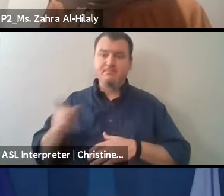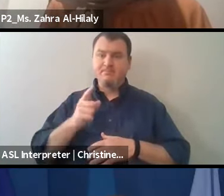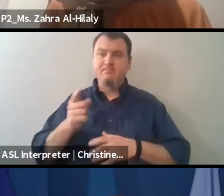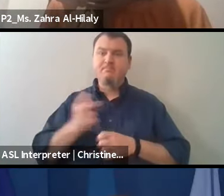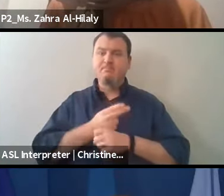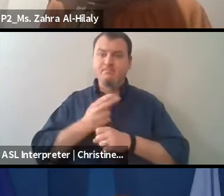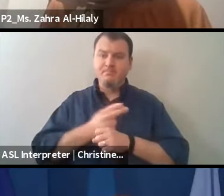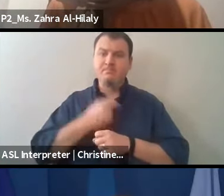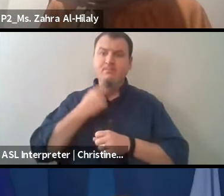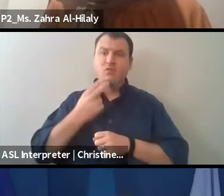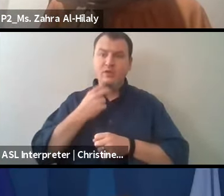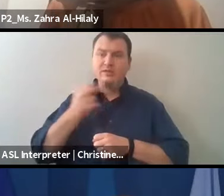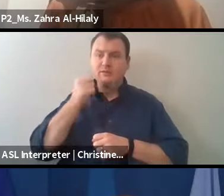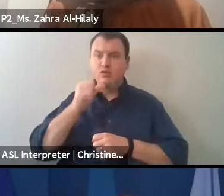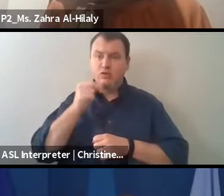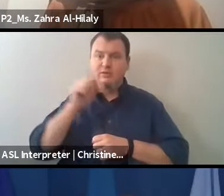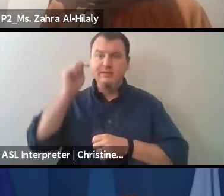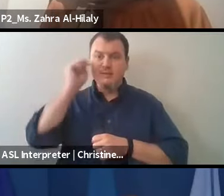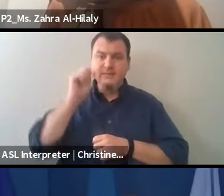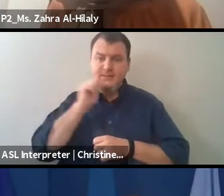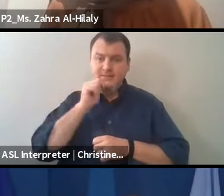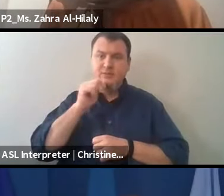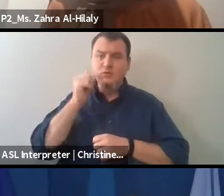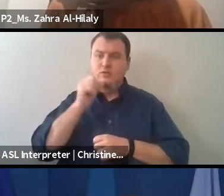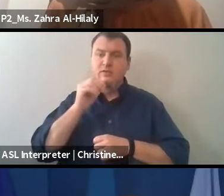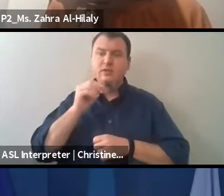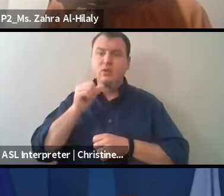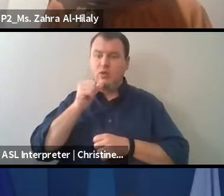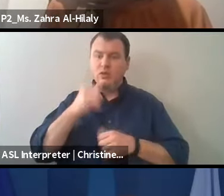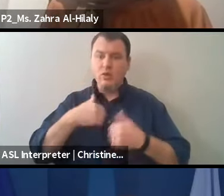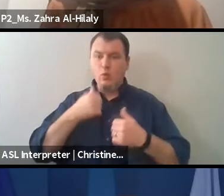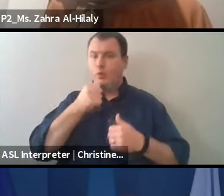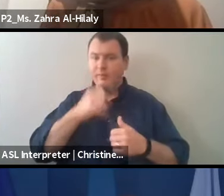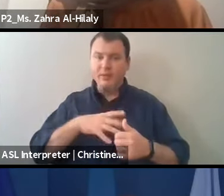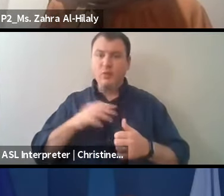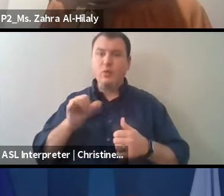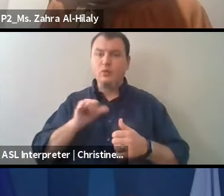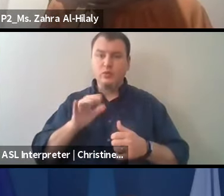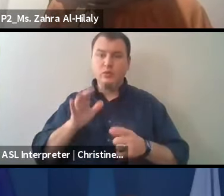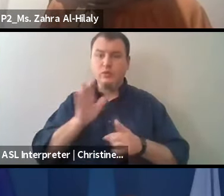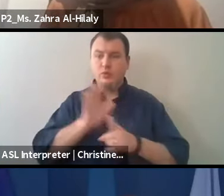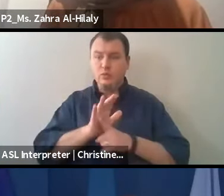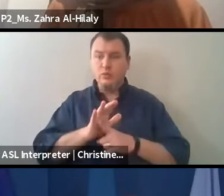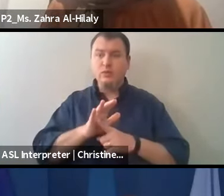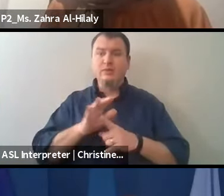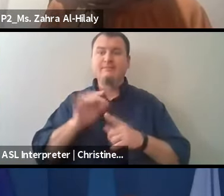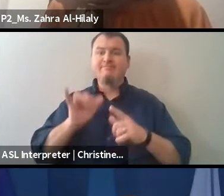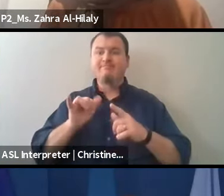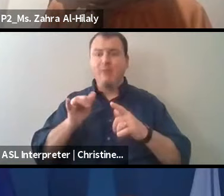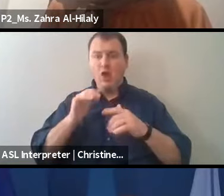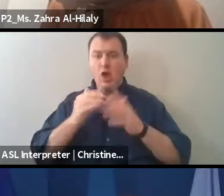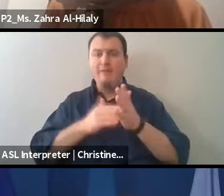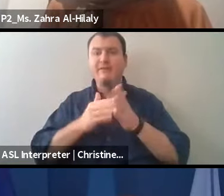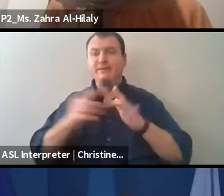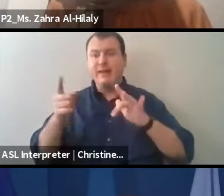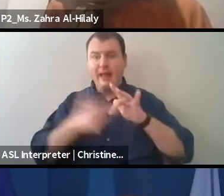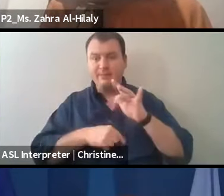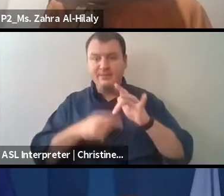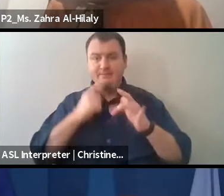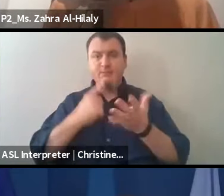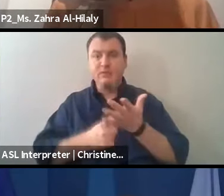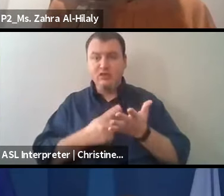girls, adolescents, and young women who we know are often the ones absent in discussions and in